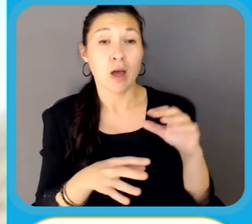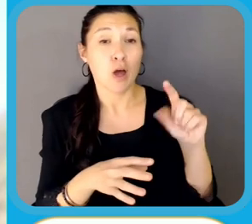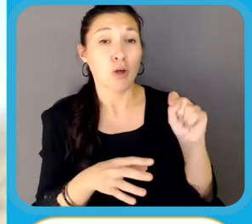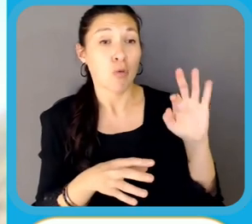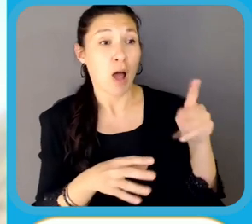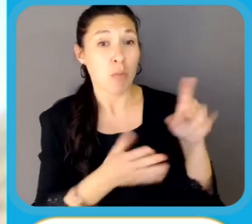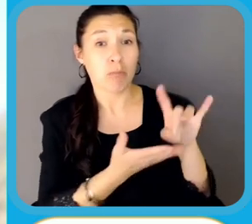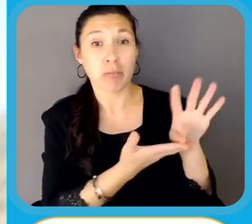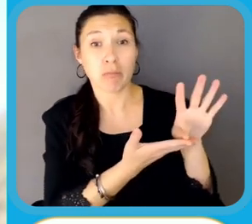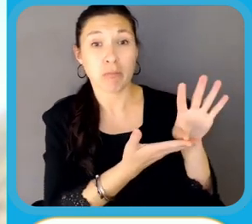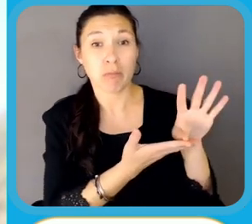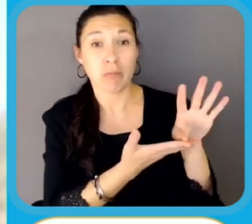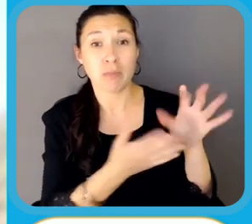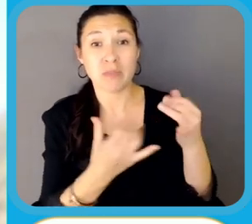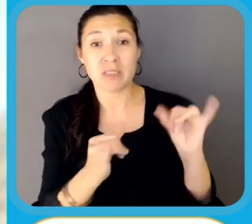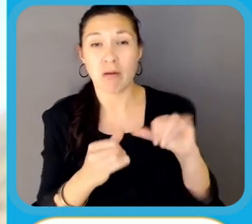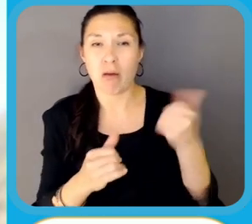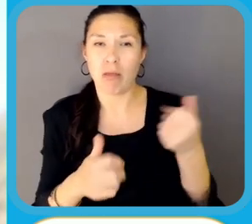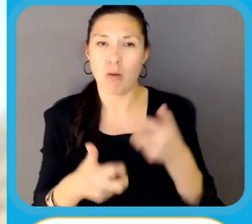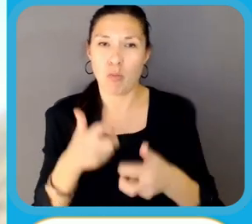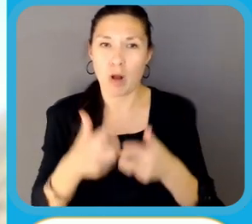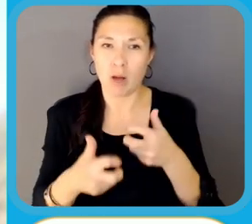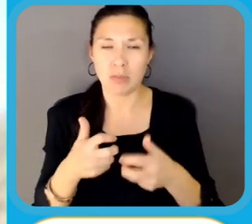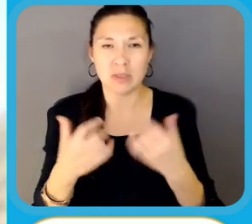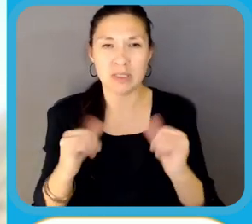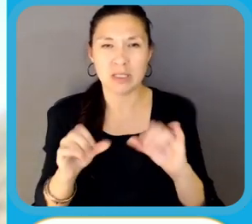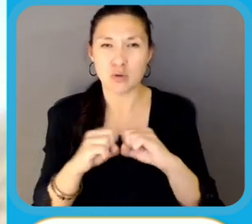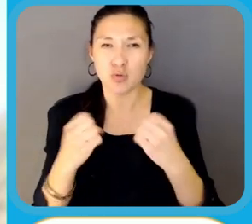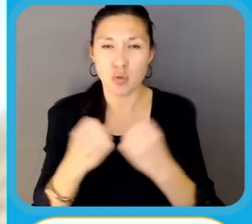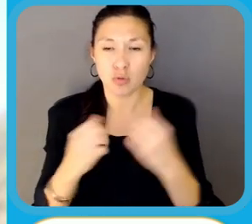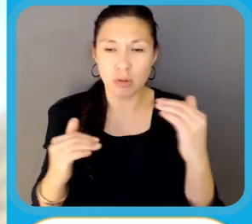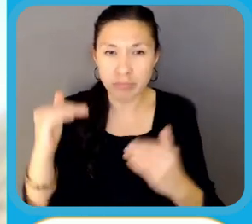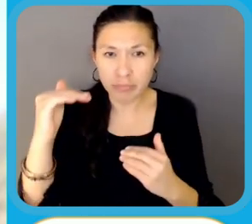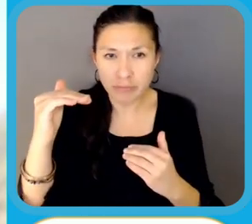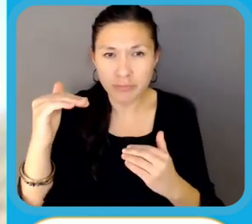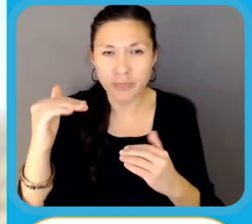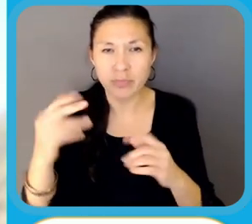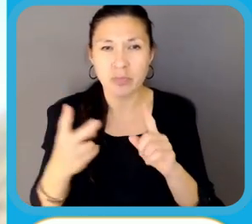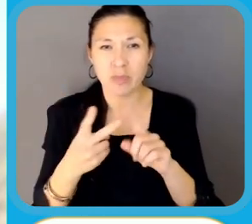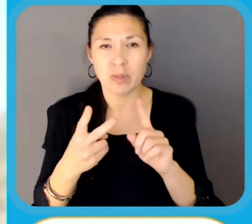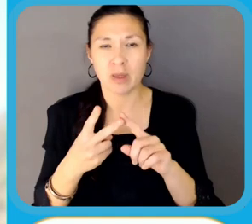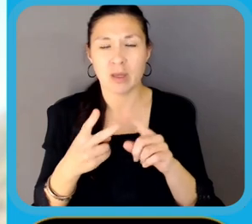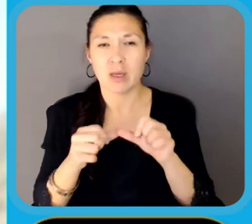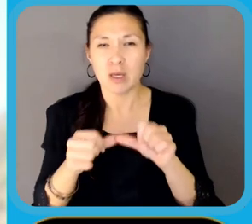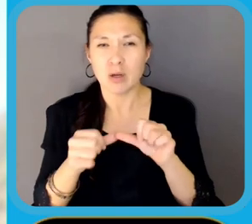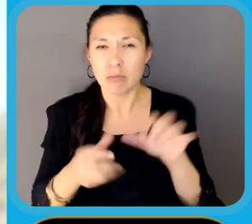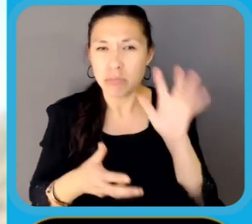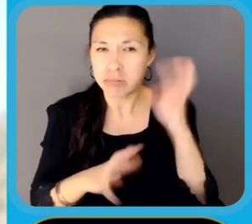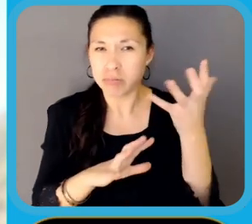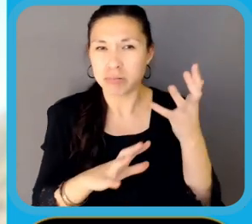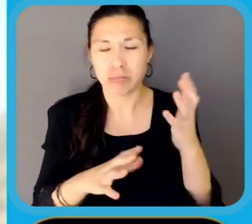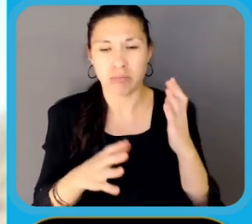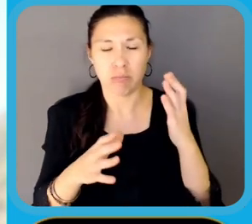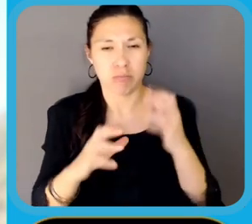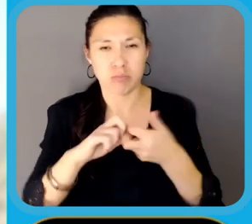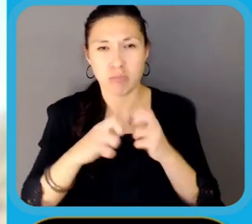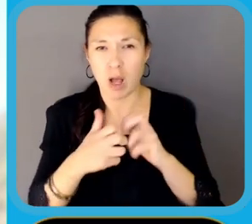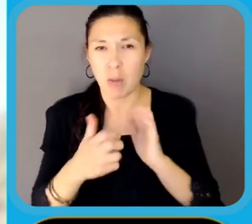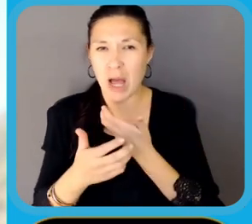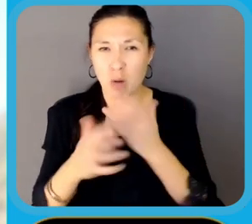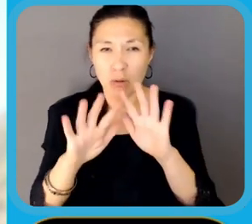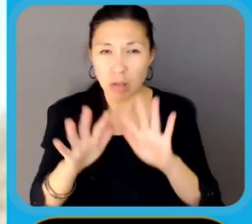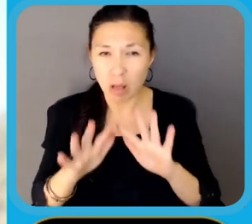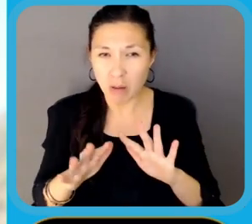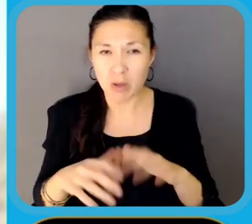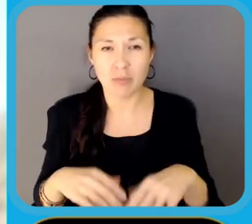lots of problems. The social inequities, the growing disruption to our climate, the difficulties